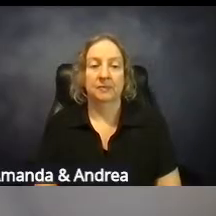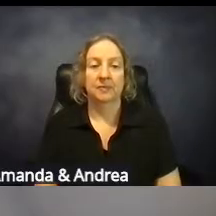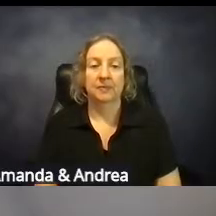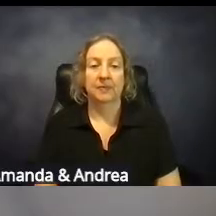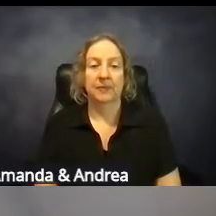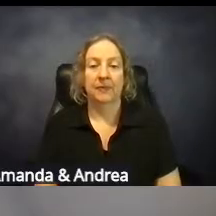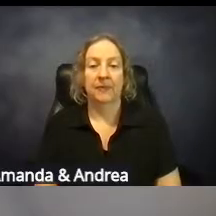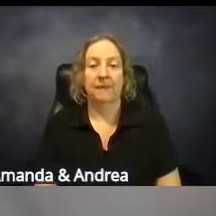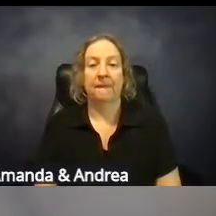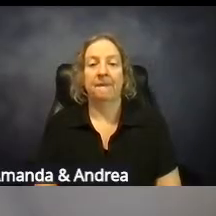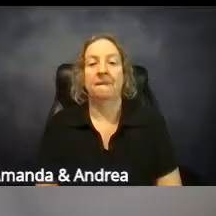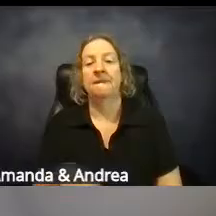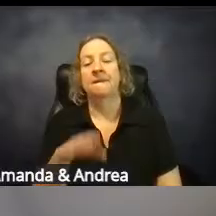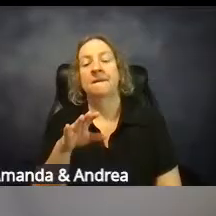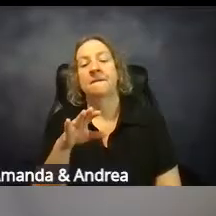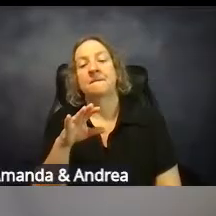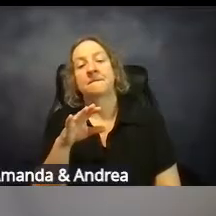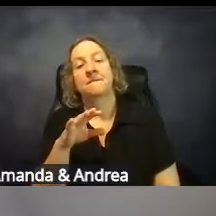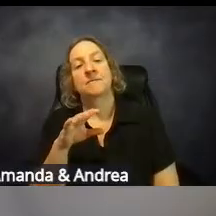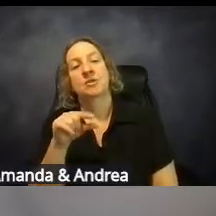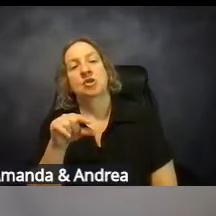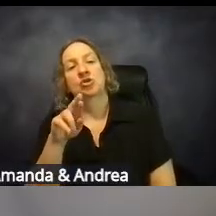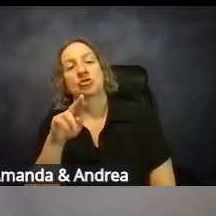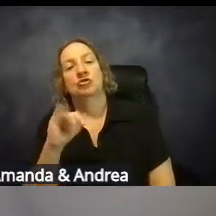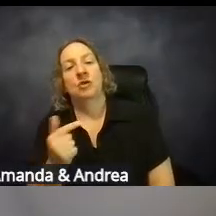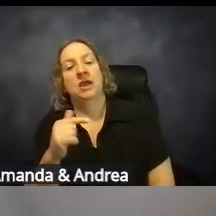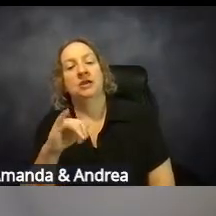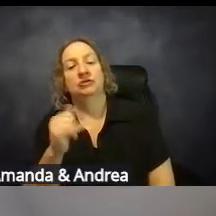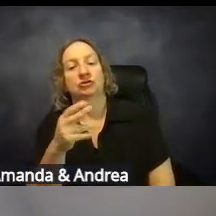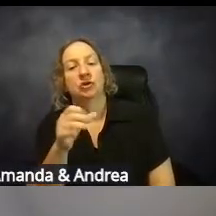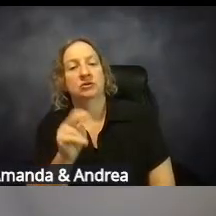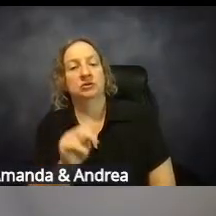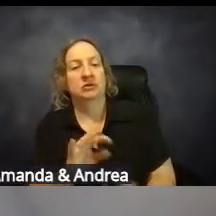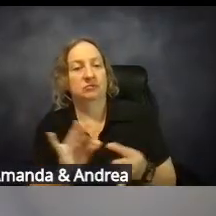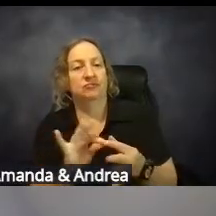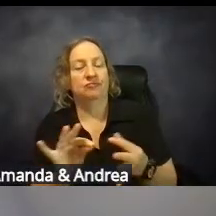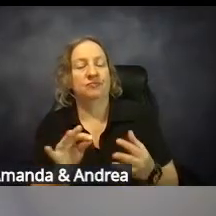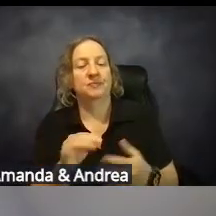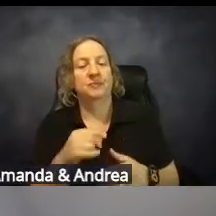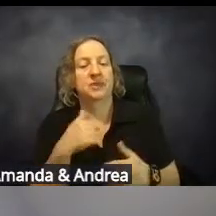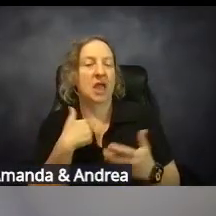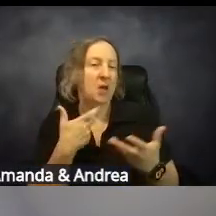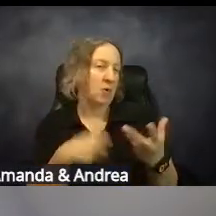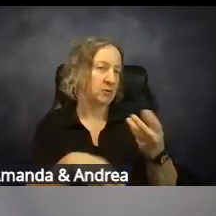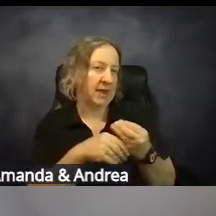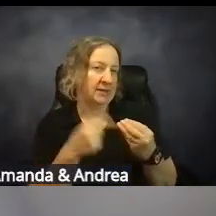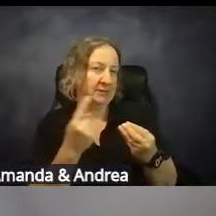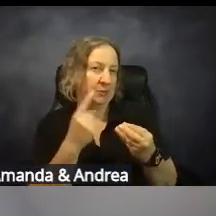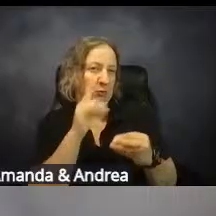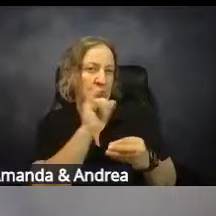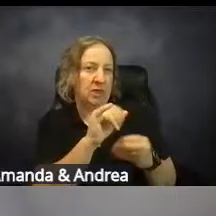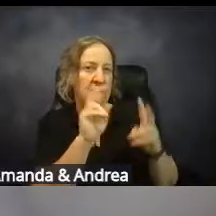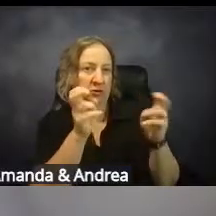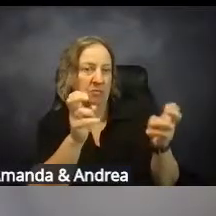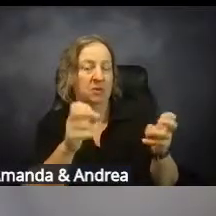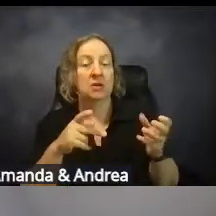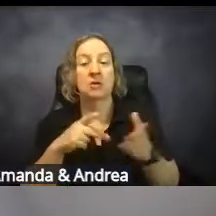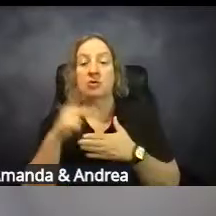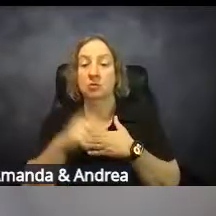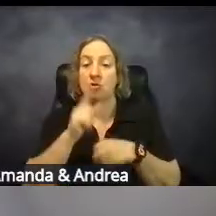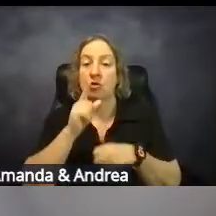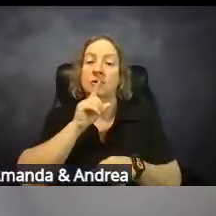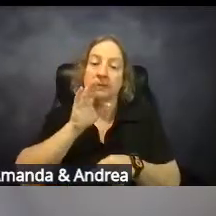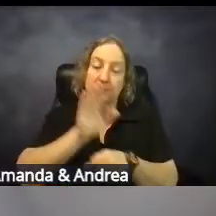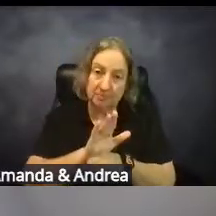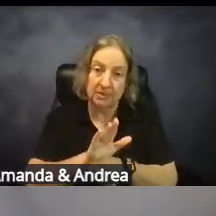So if I could weigh in on that issue, the program is committed to